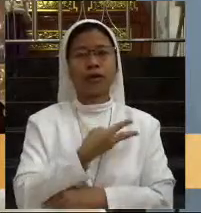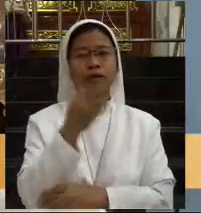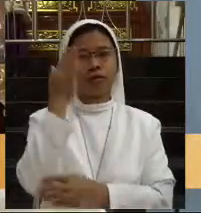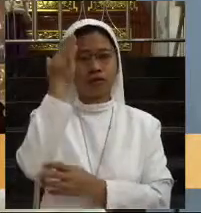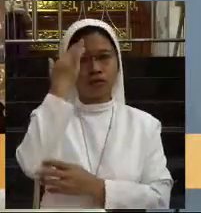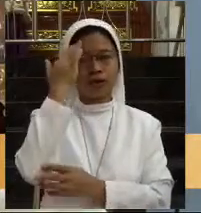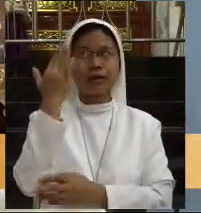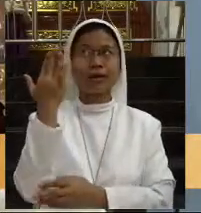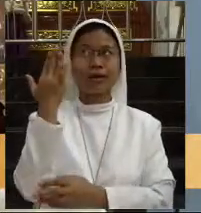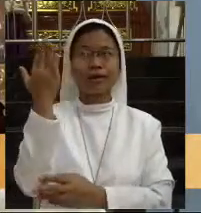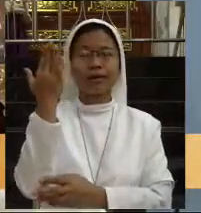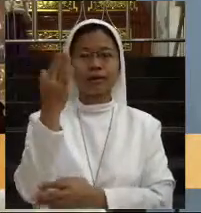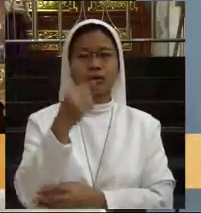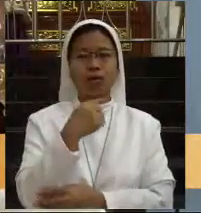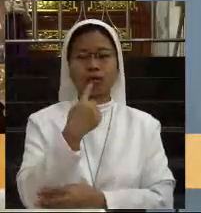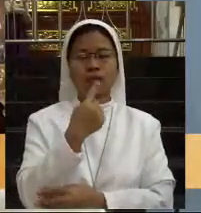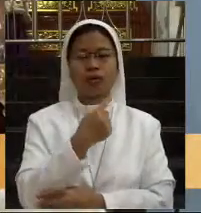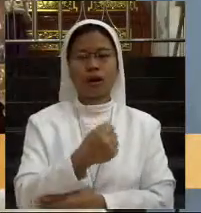us.